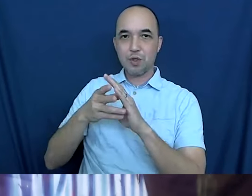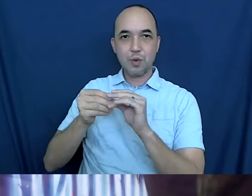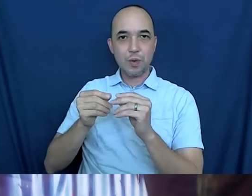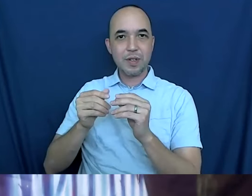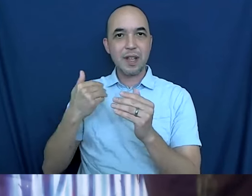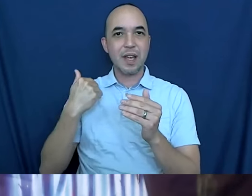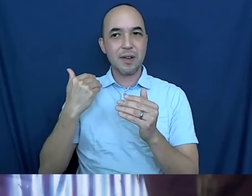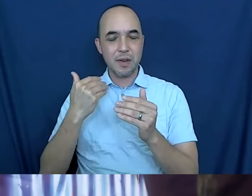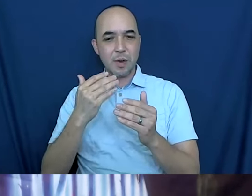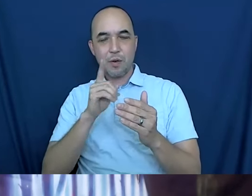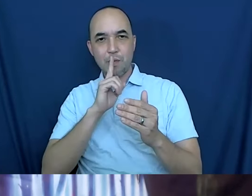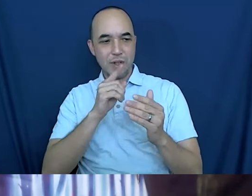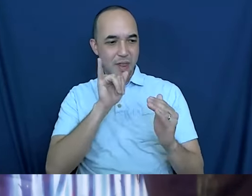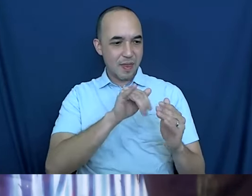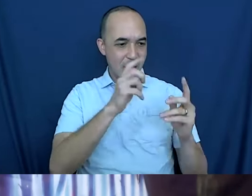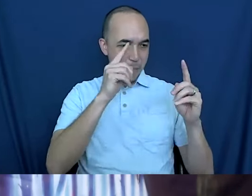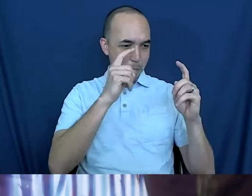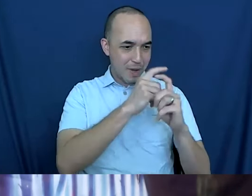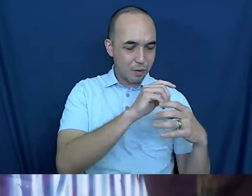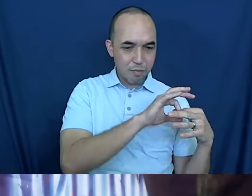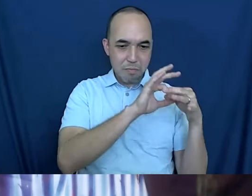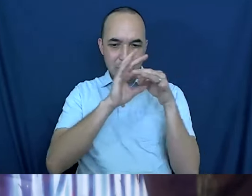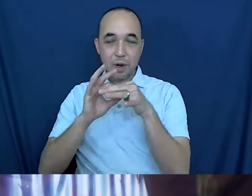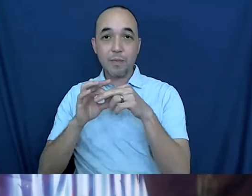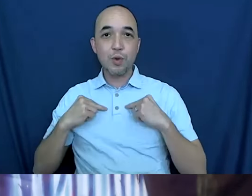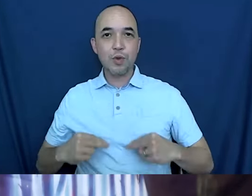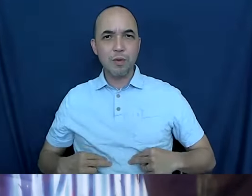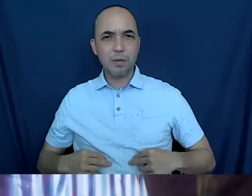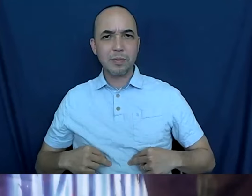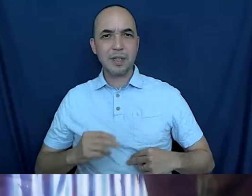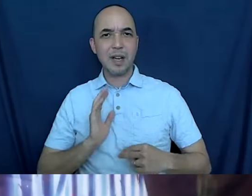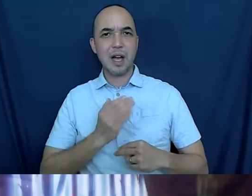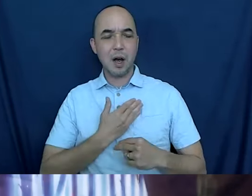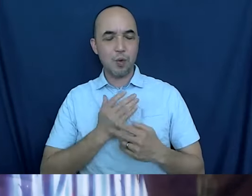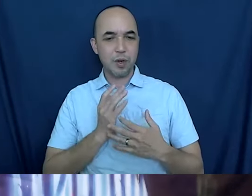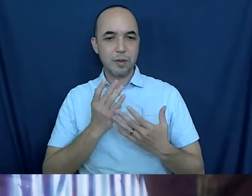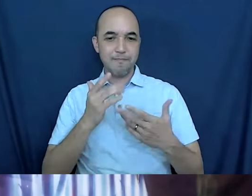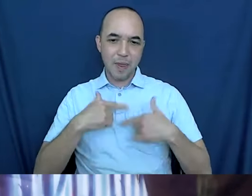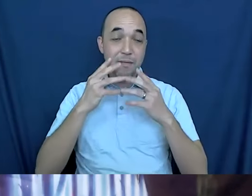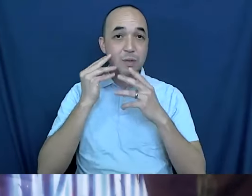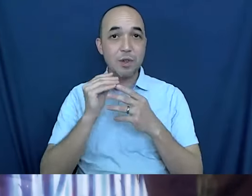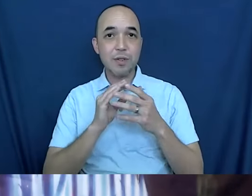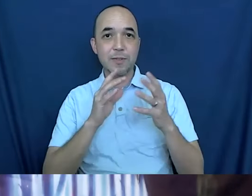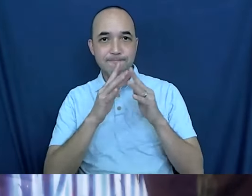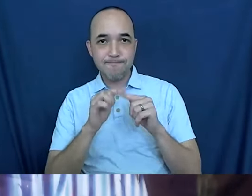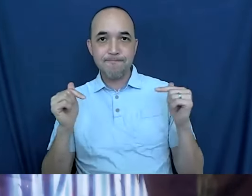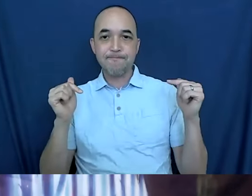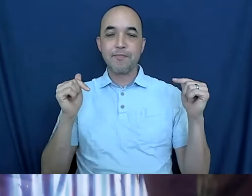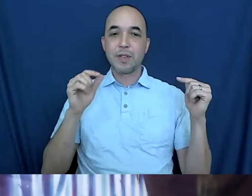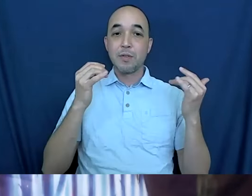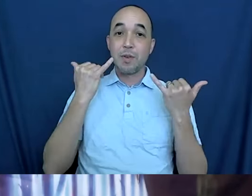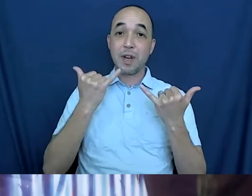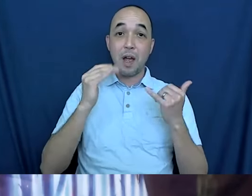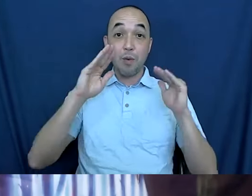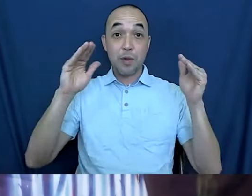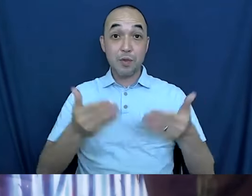us into something in a grander plan. So let me quickly introduce our lovely, lovely guests that you met